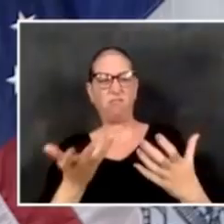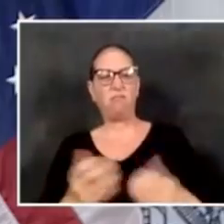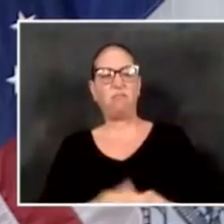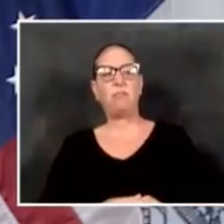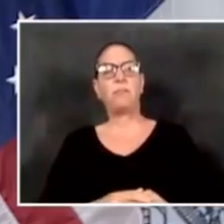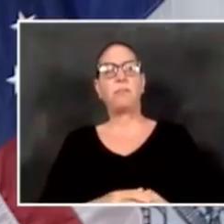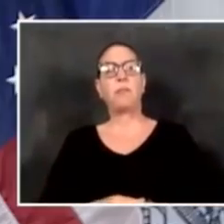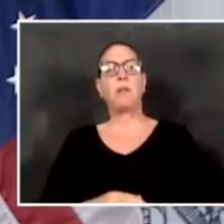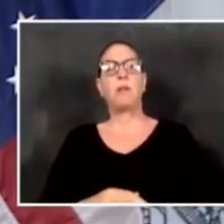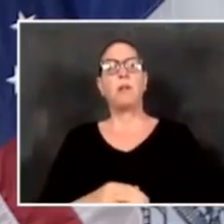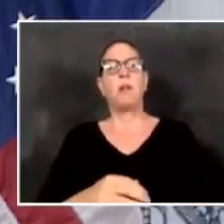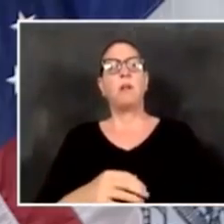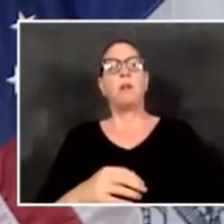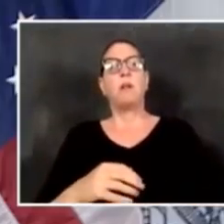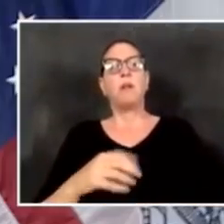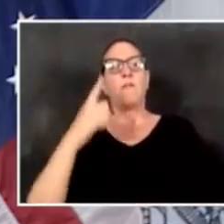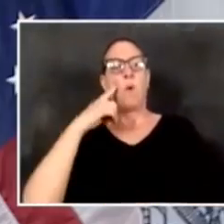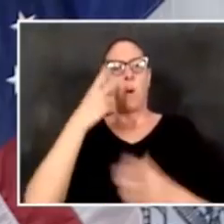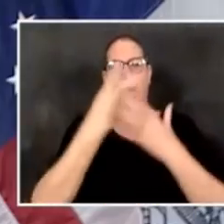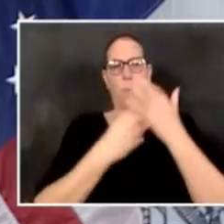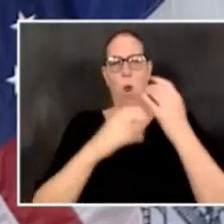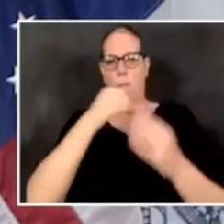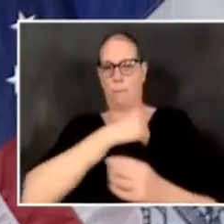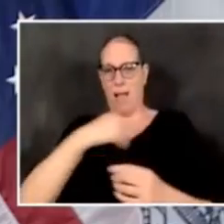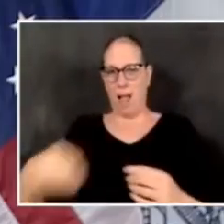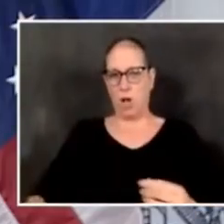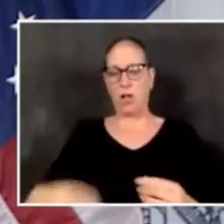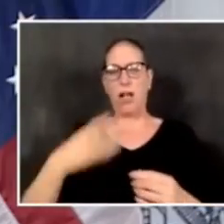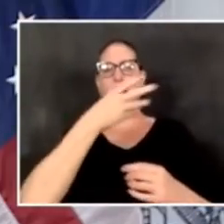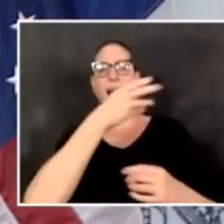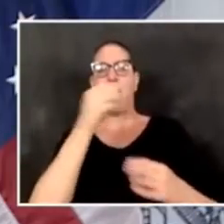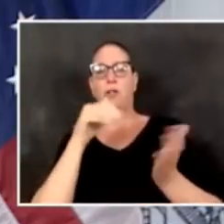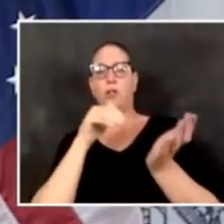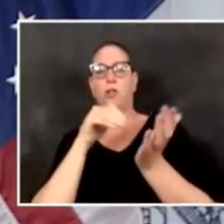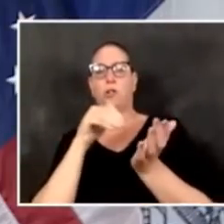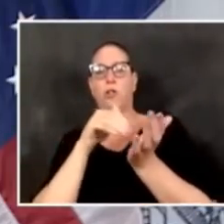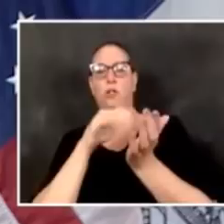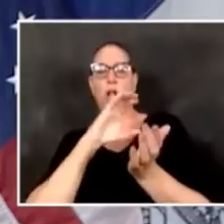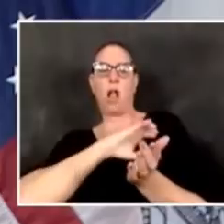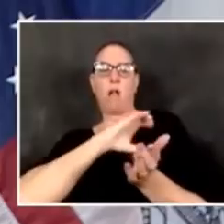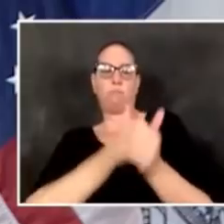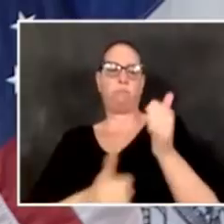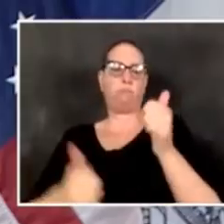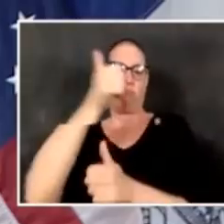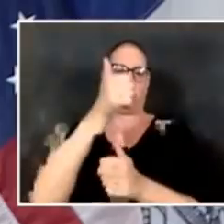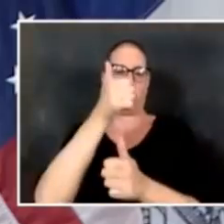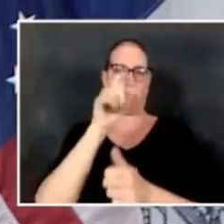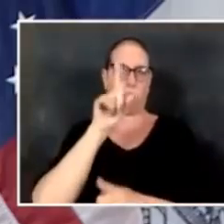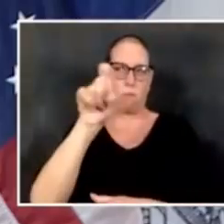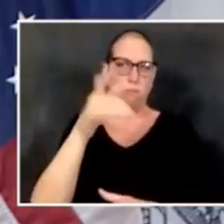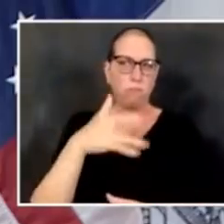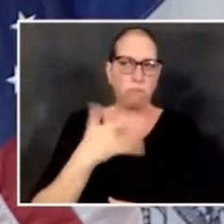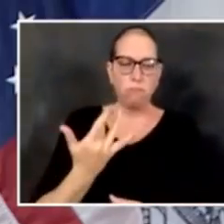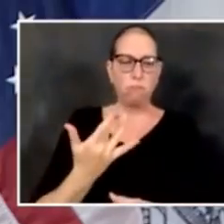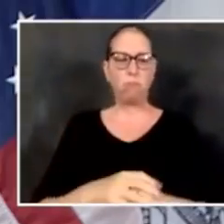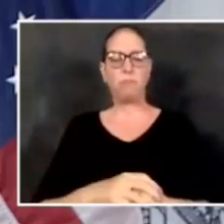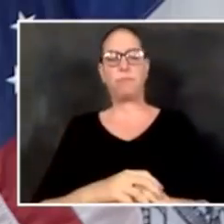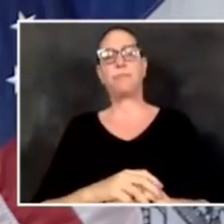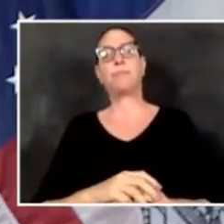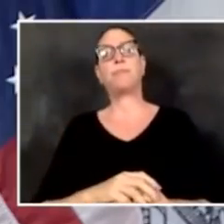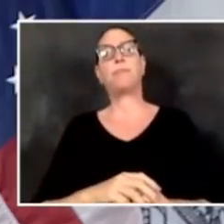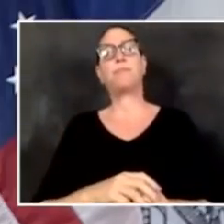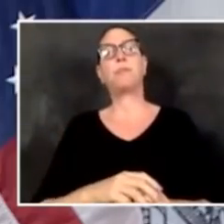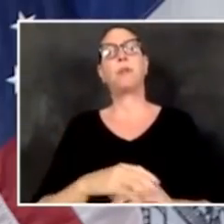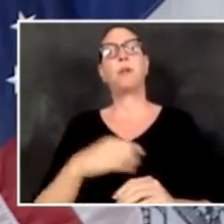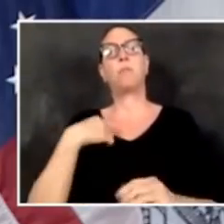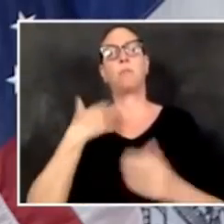commissioner, the city has spent years and hundreds of millions of dollars on de-escalation, neighborhood policing and such. And we